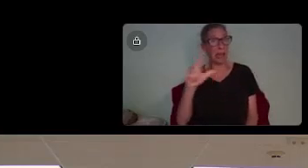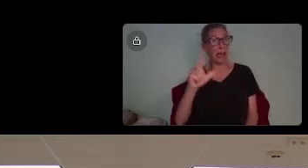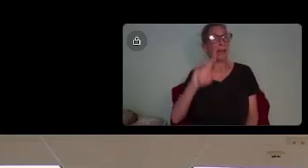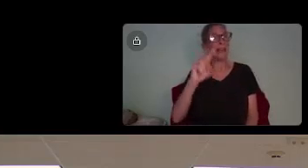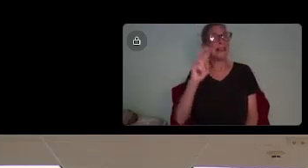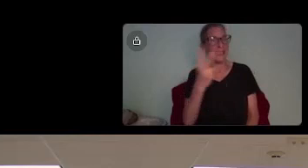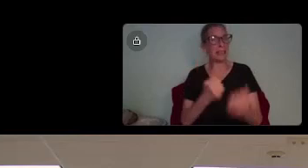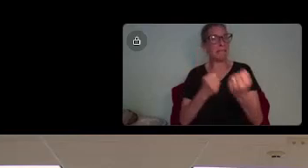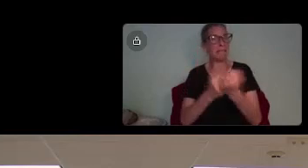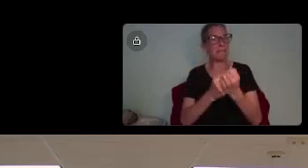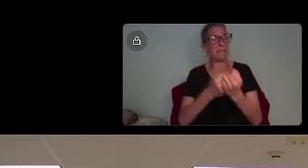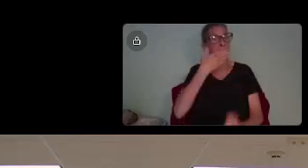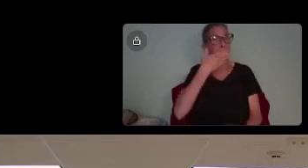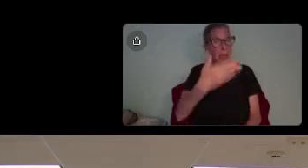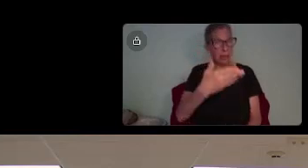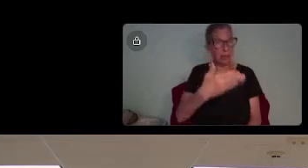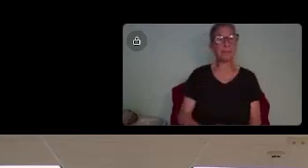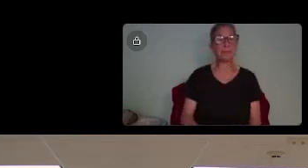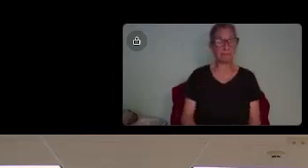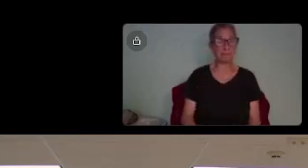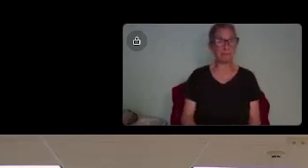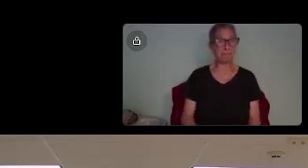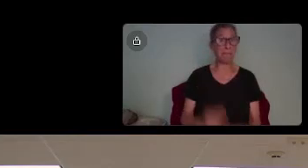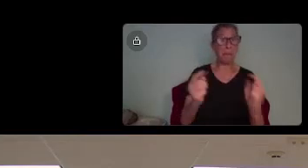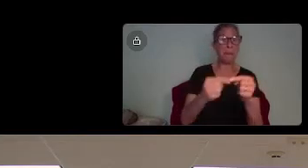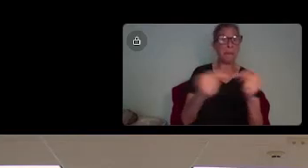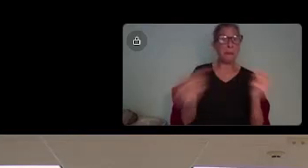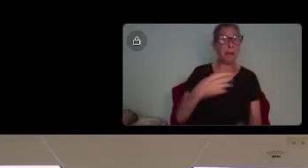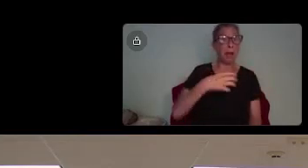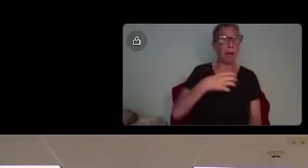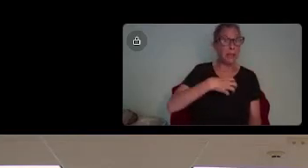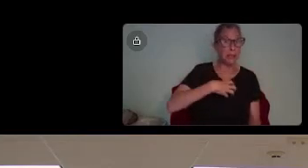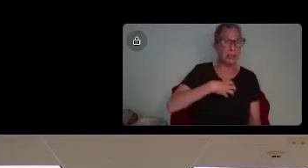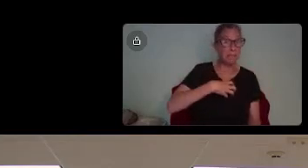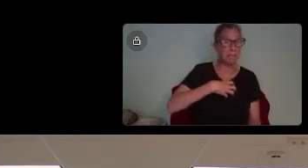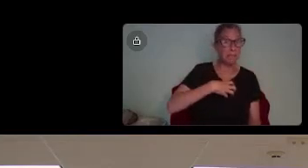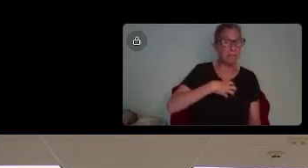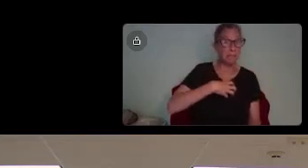motion. Thank you, Board Member Hall. Is there any opposition to the motion?